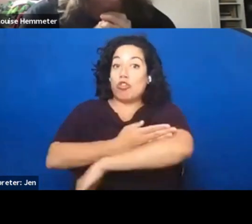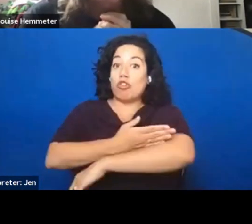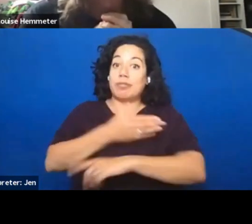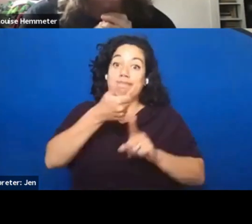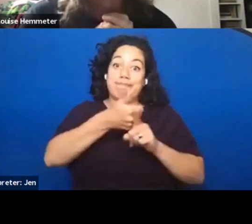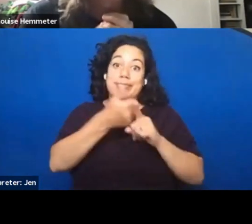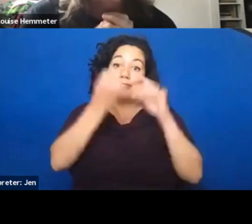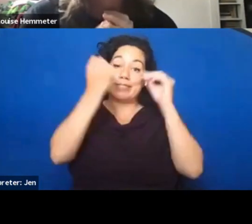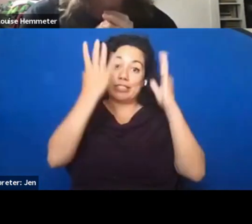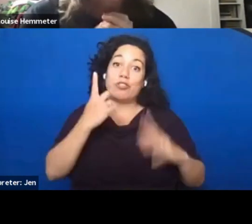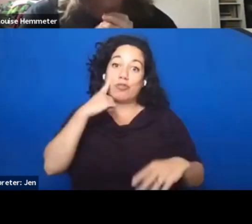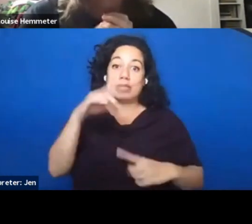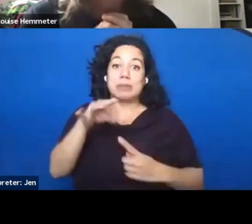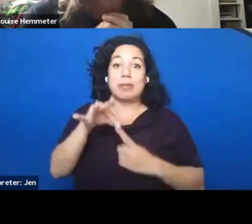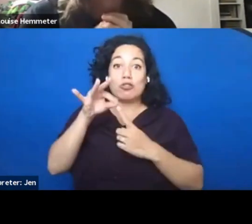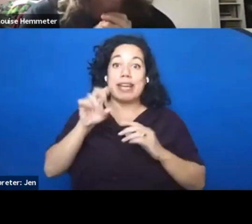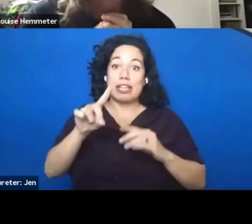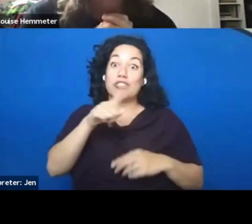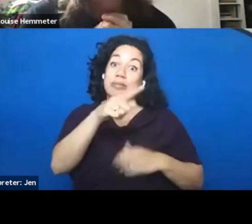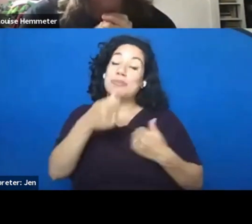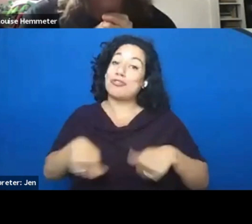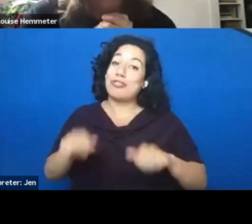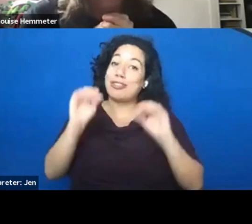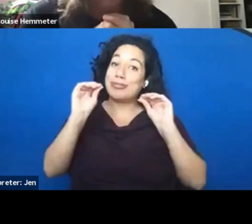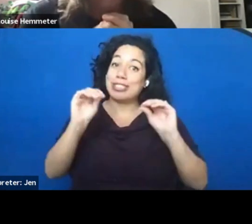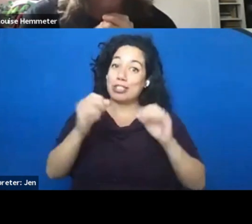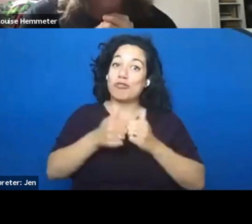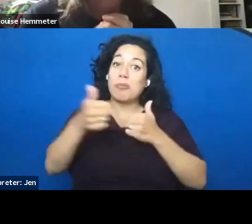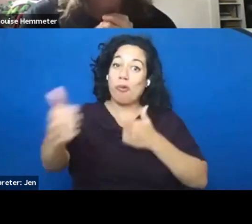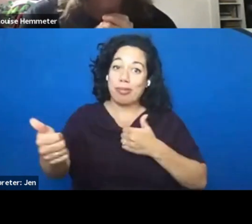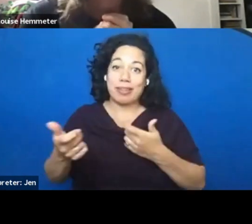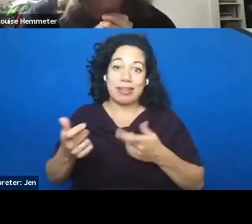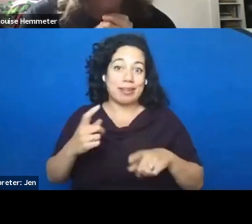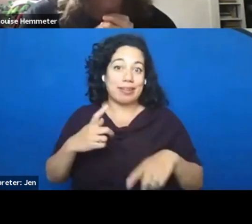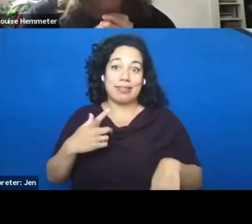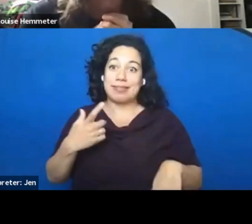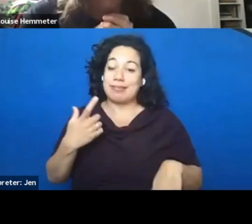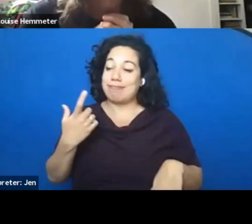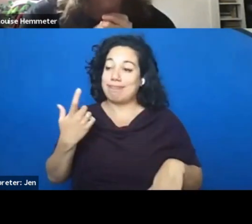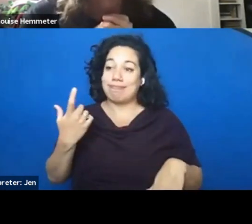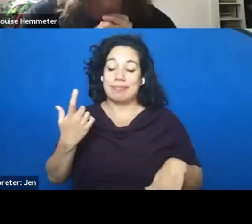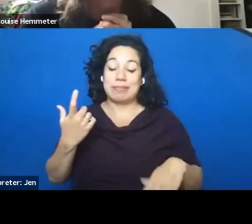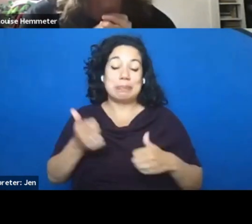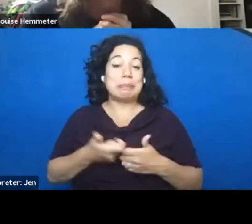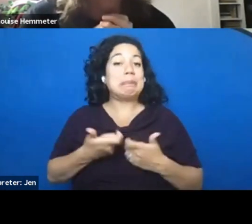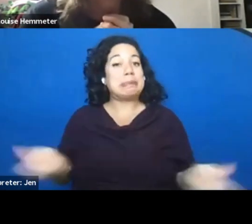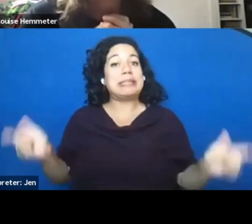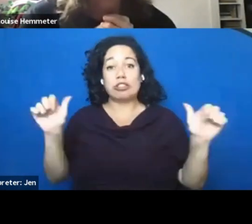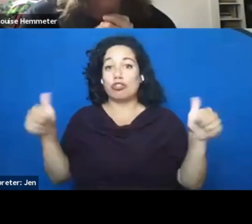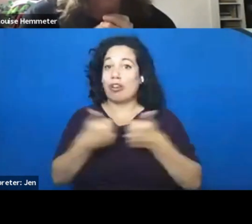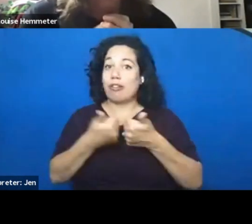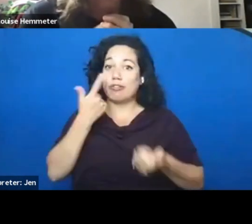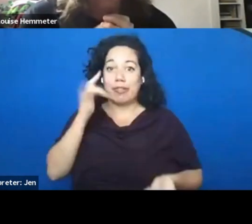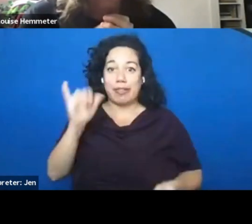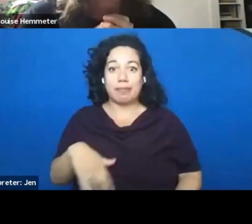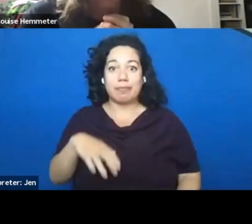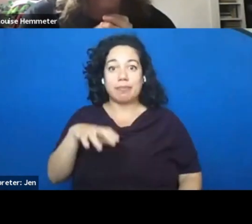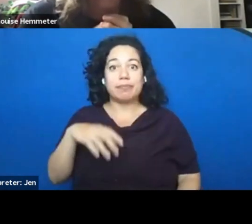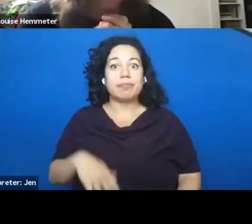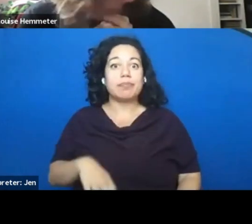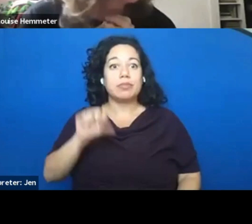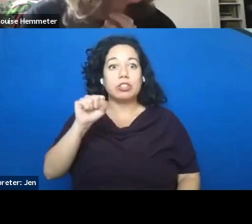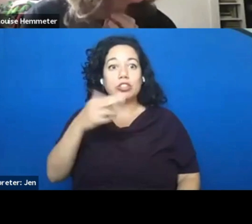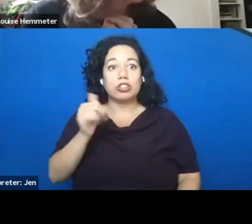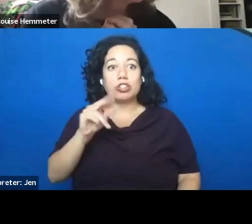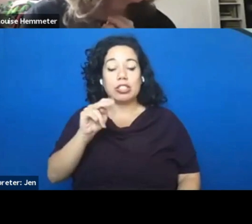teacher, and she's been trying to teach remotely, and there are very big challenges to that. Chantel, do you want to take the next